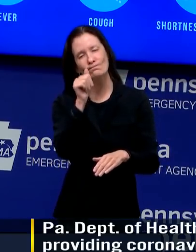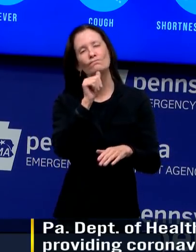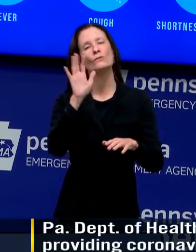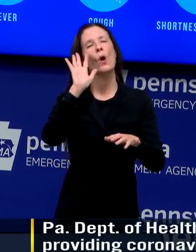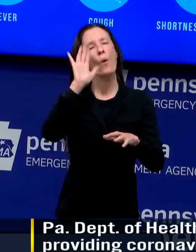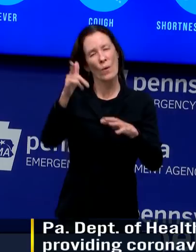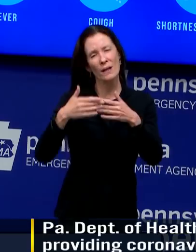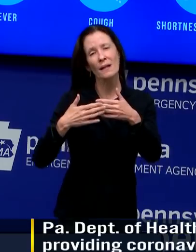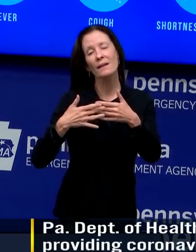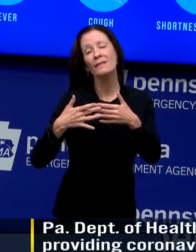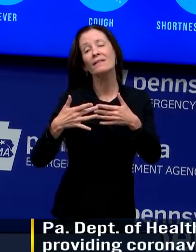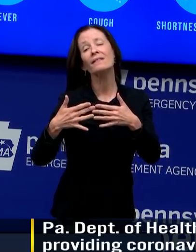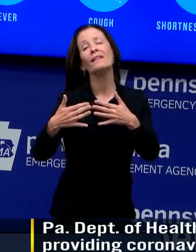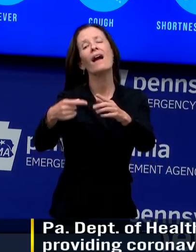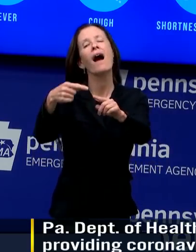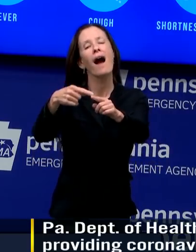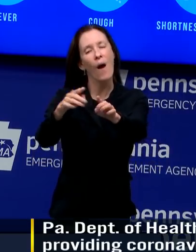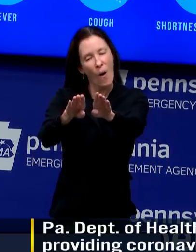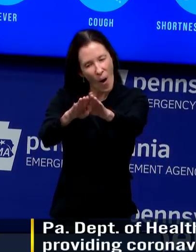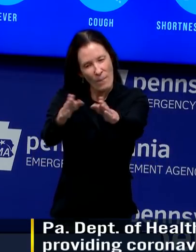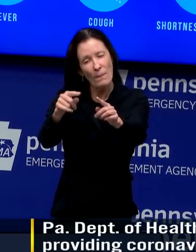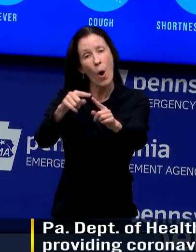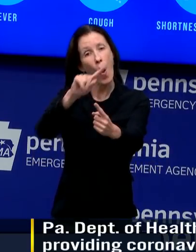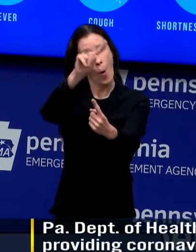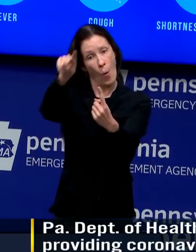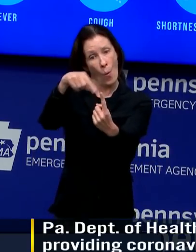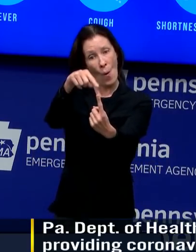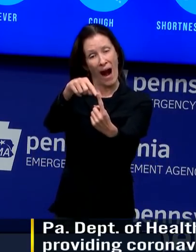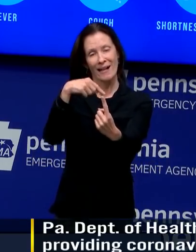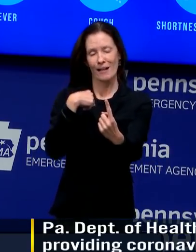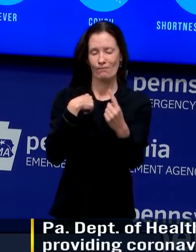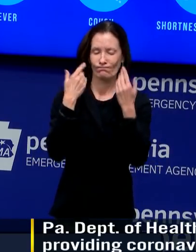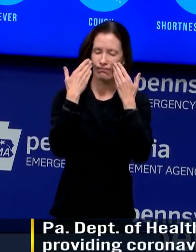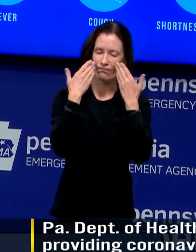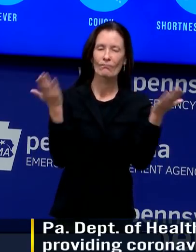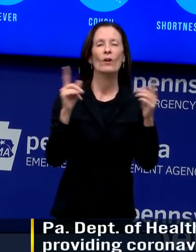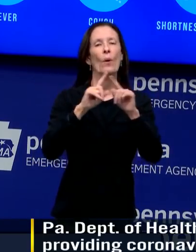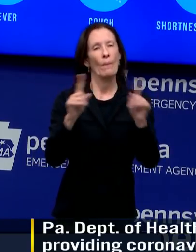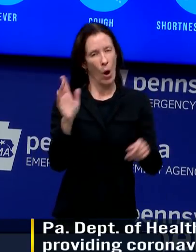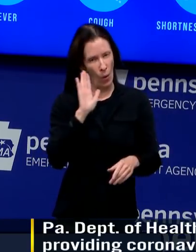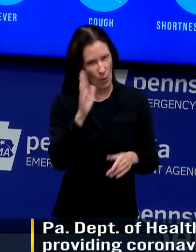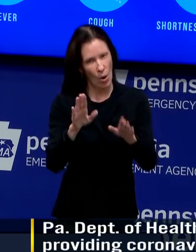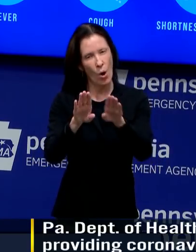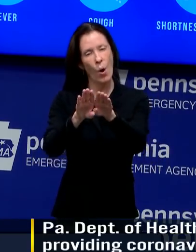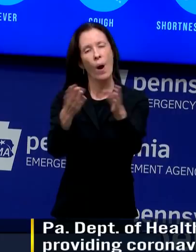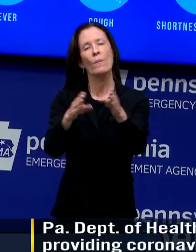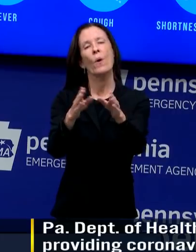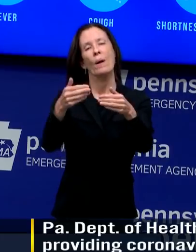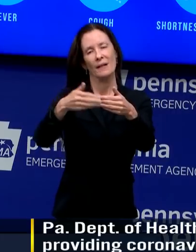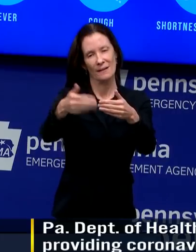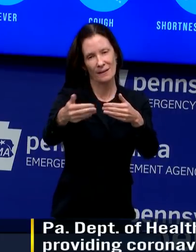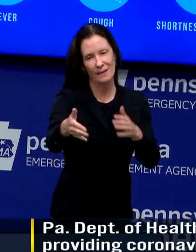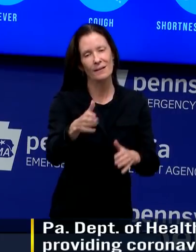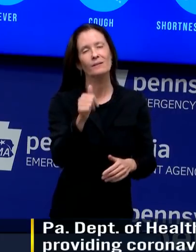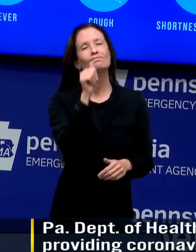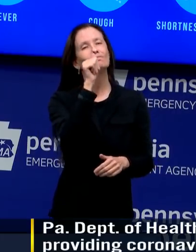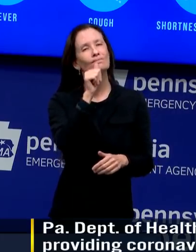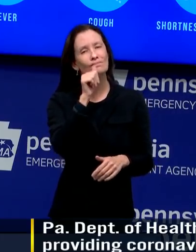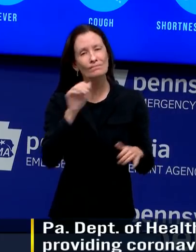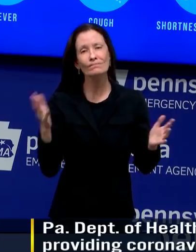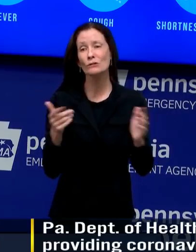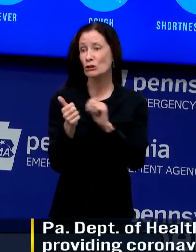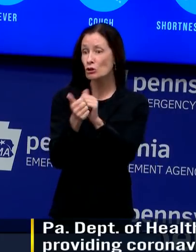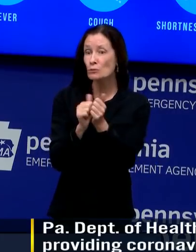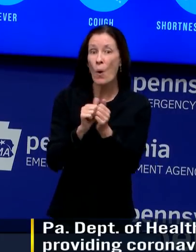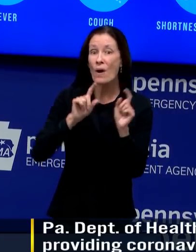plans. We don't know when our kids are going to be able to resume activities like sports or school. We don't even know if we should postpone